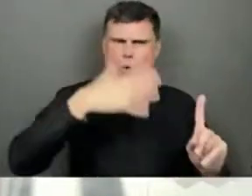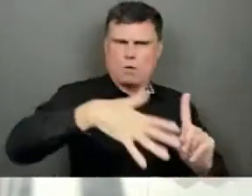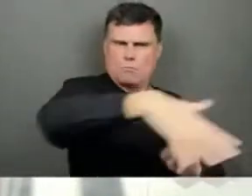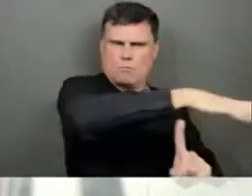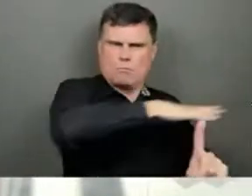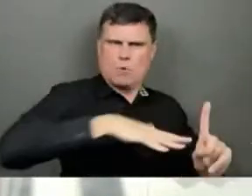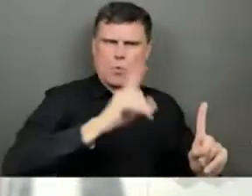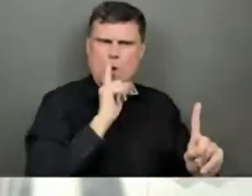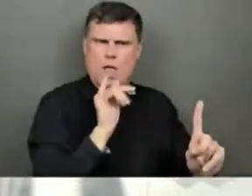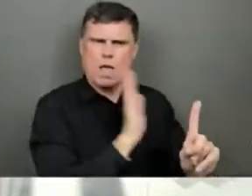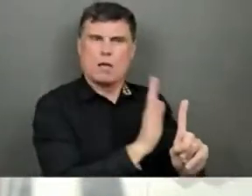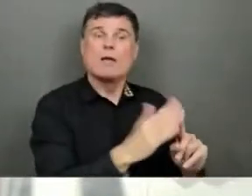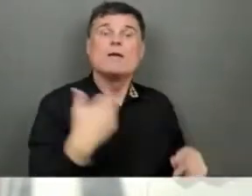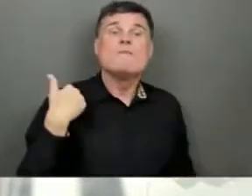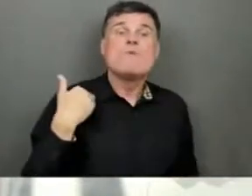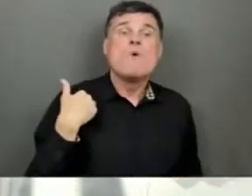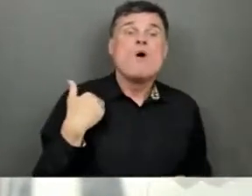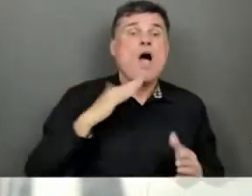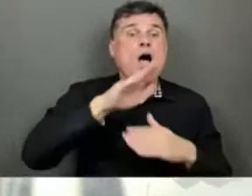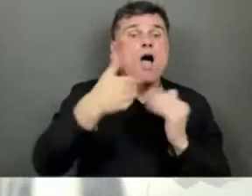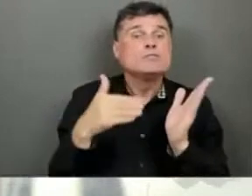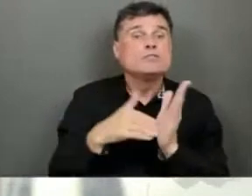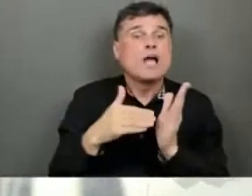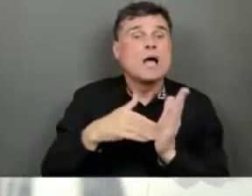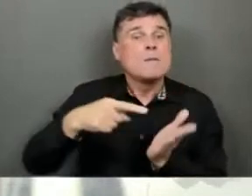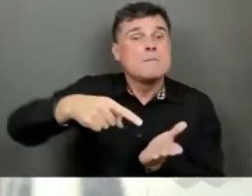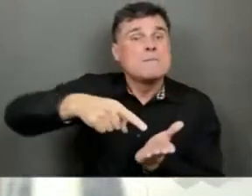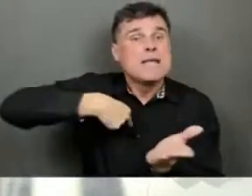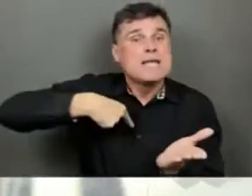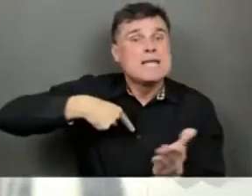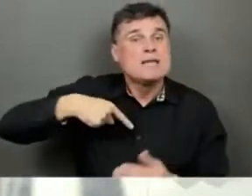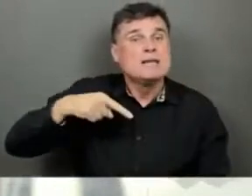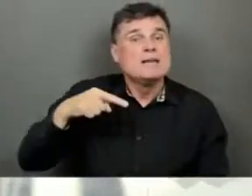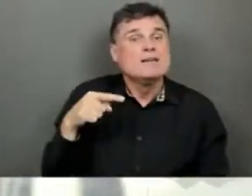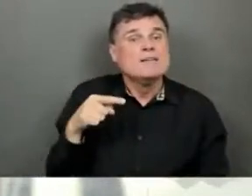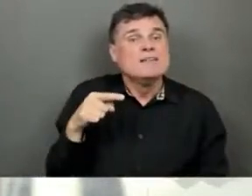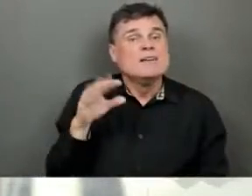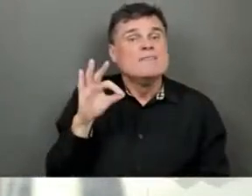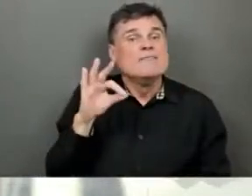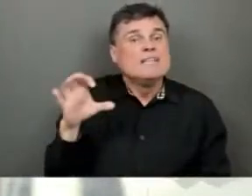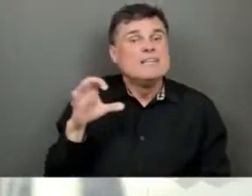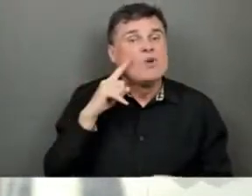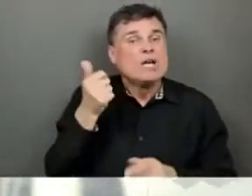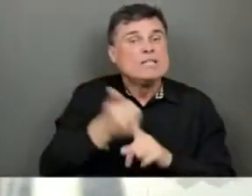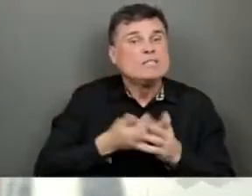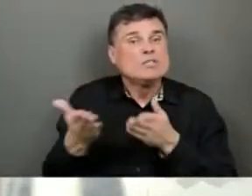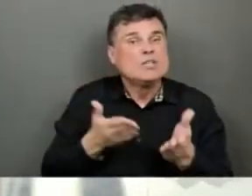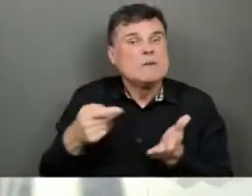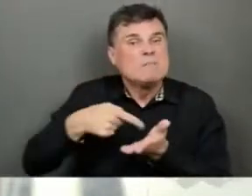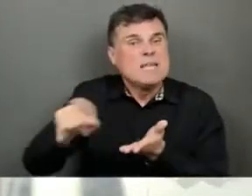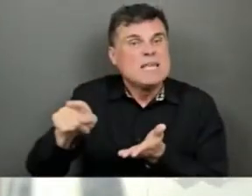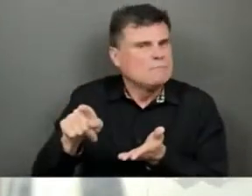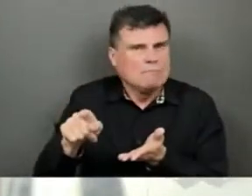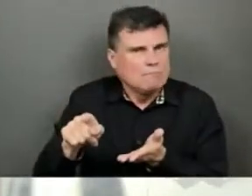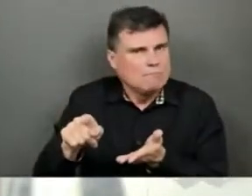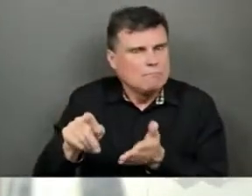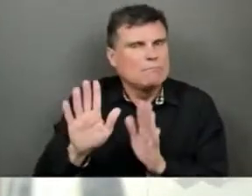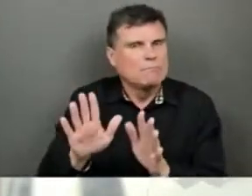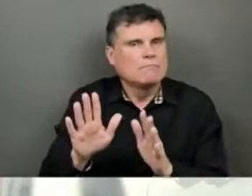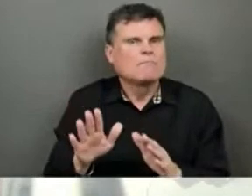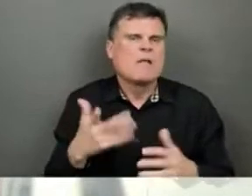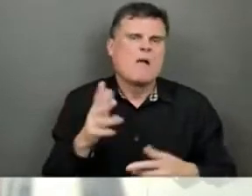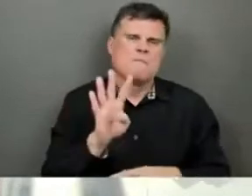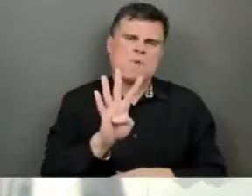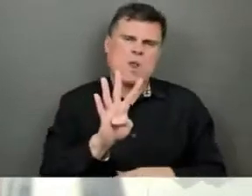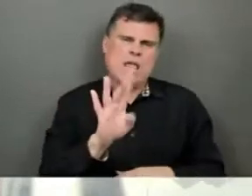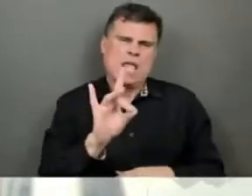on fee-for-service prior to this. But of all those that practice what we call longitudinal primary care, about 48.7% of